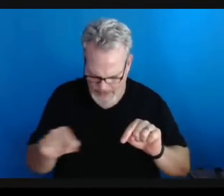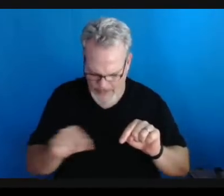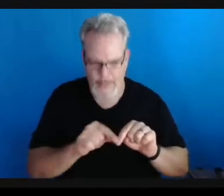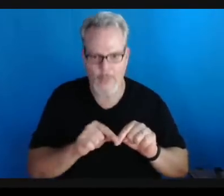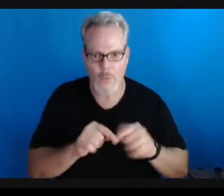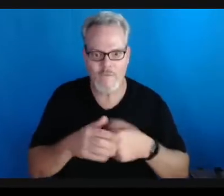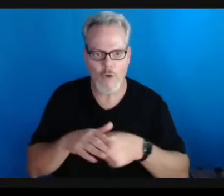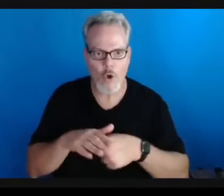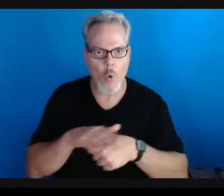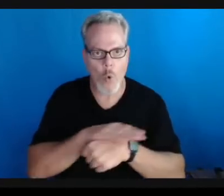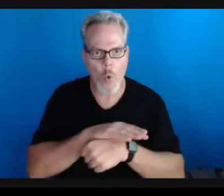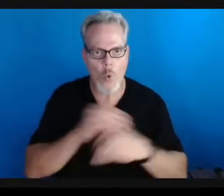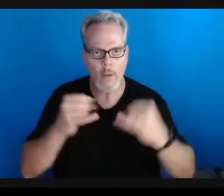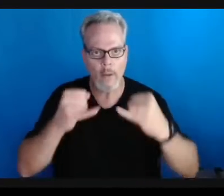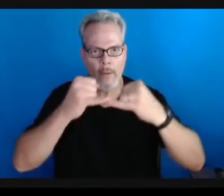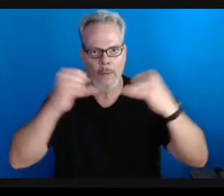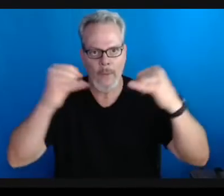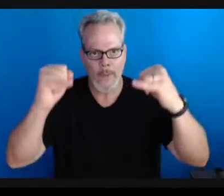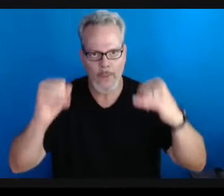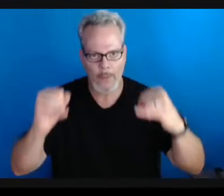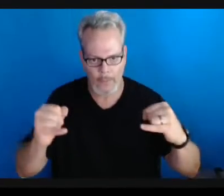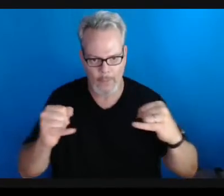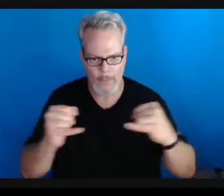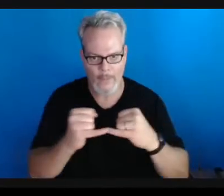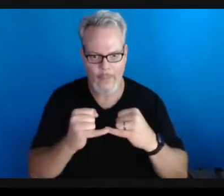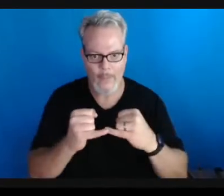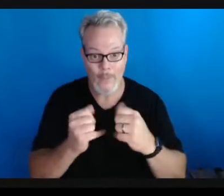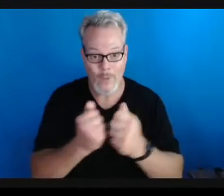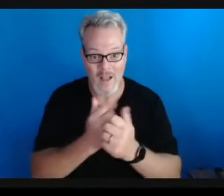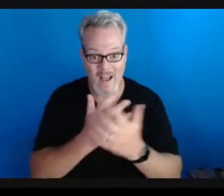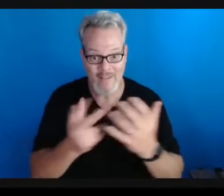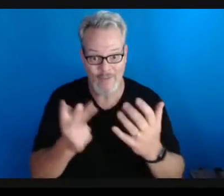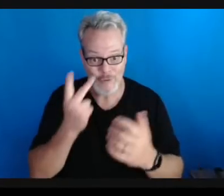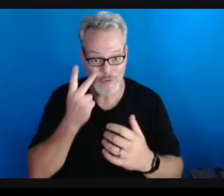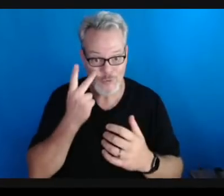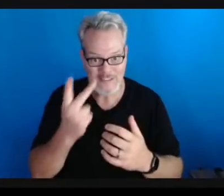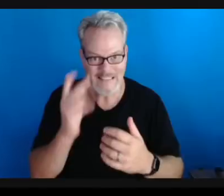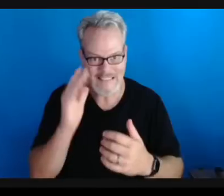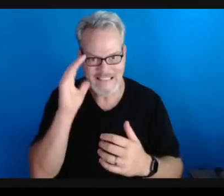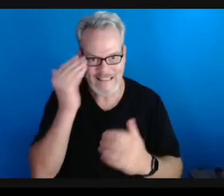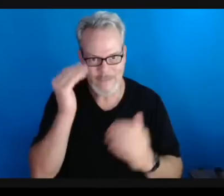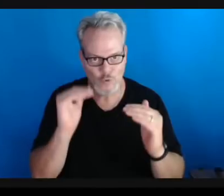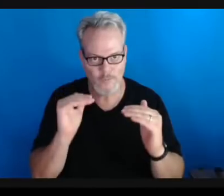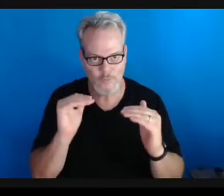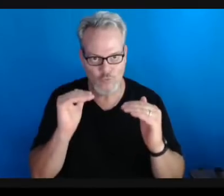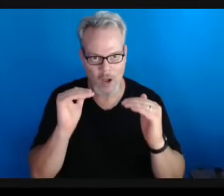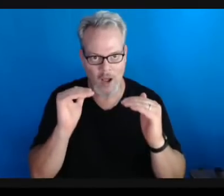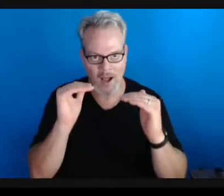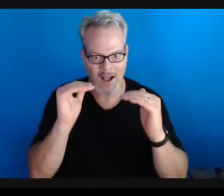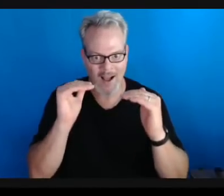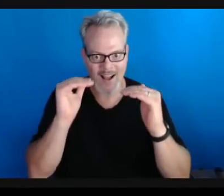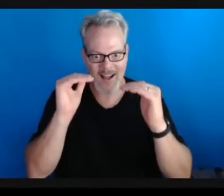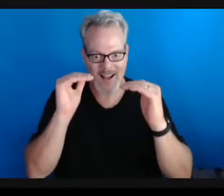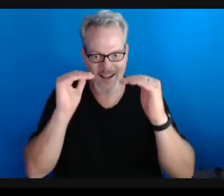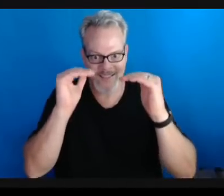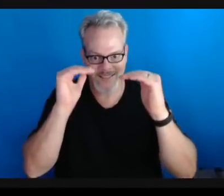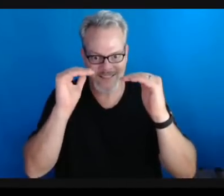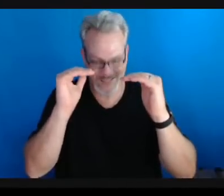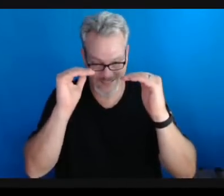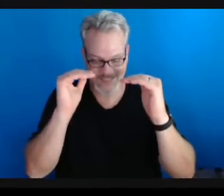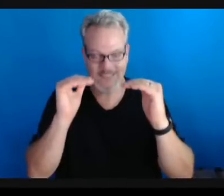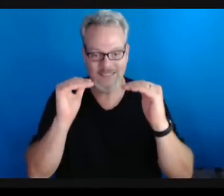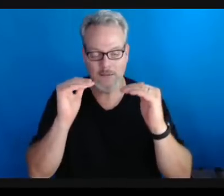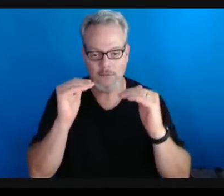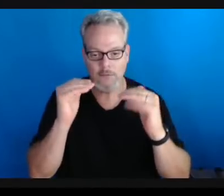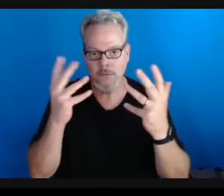whole rim right there, that's all of this you can see to be rising. And because we had